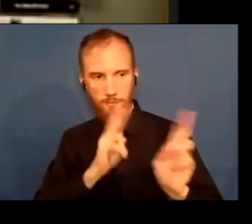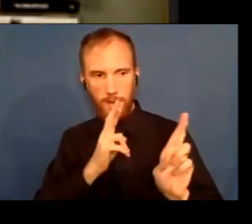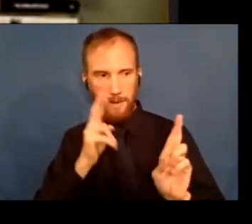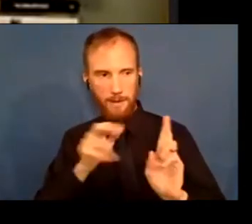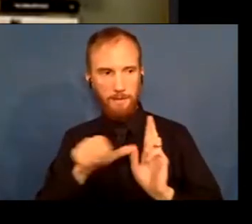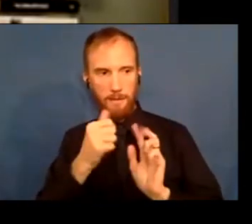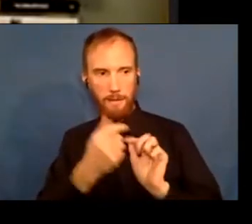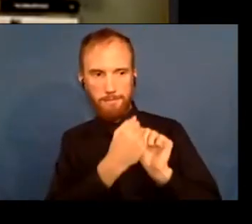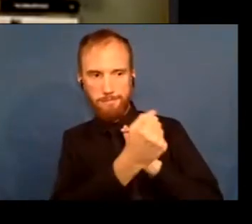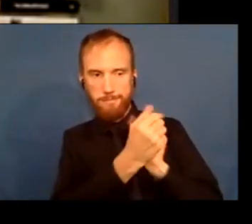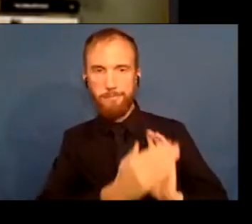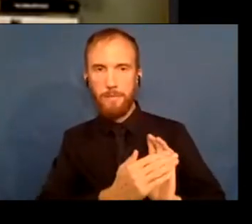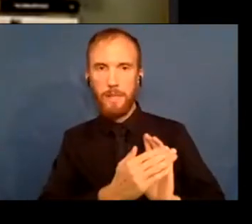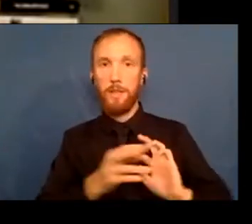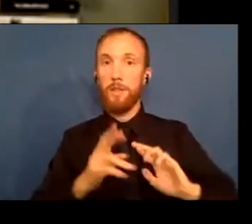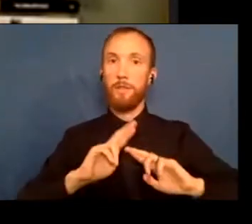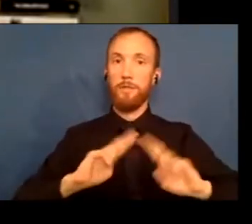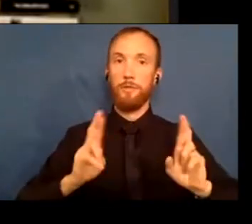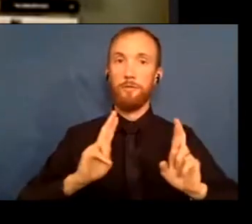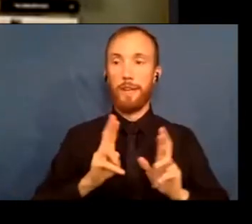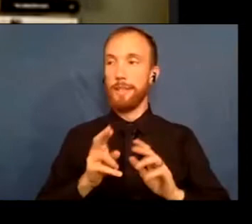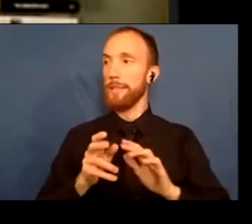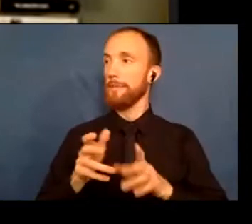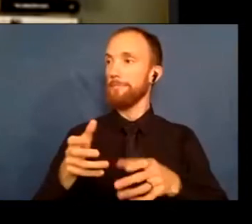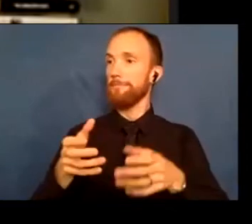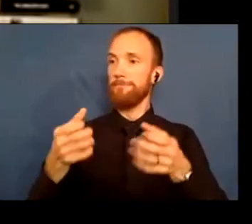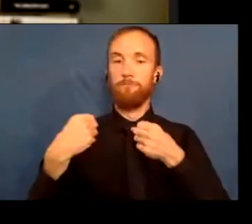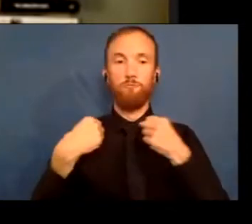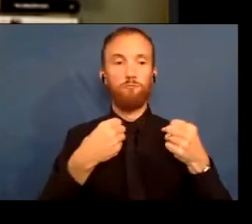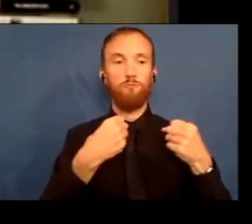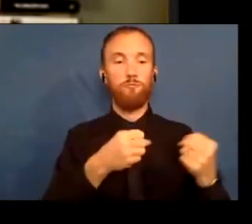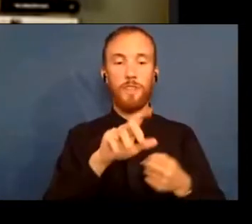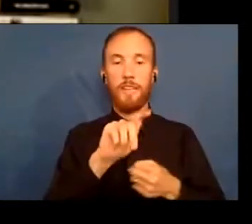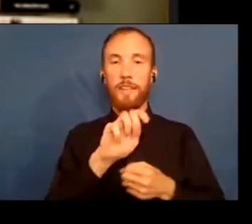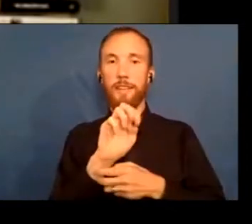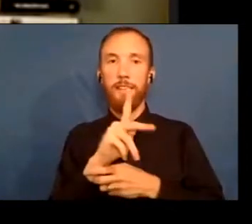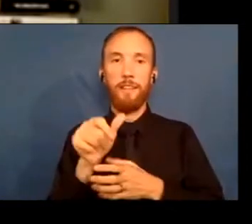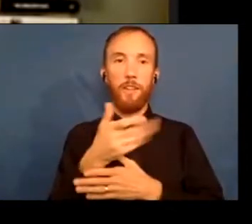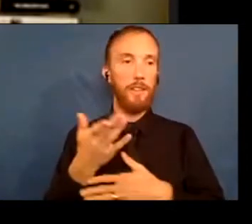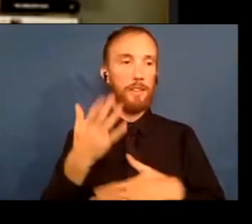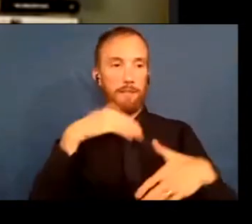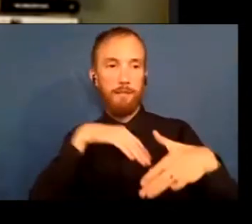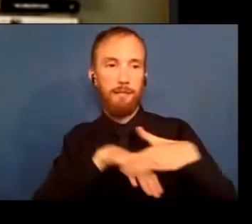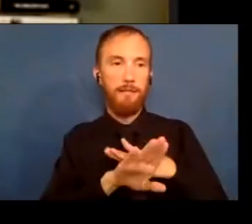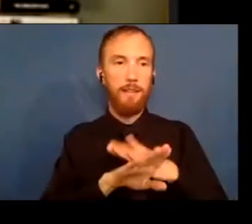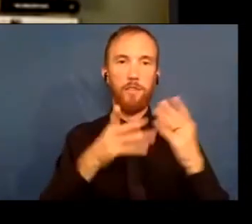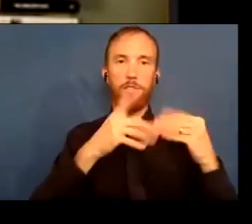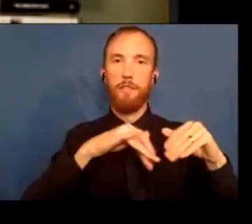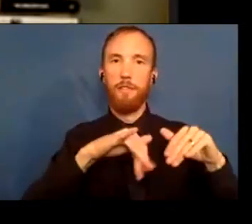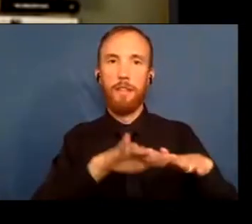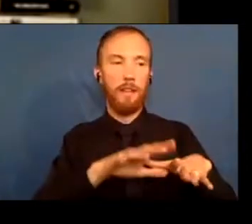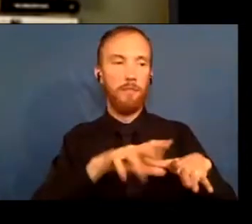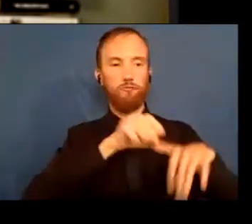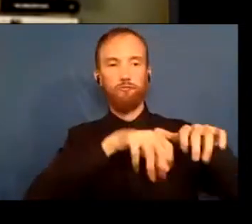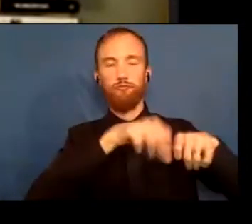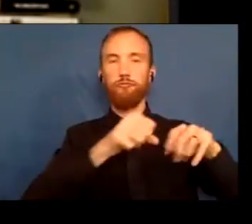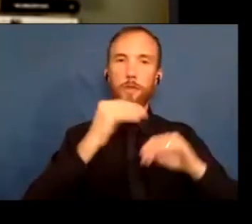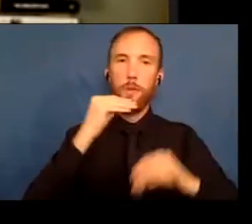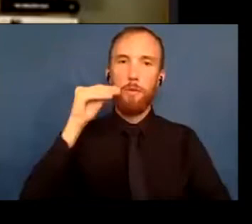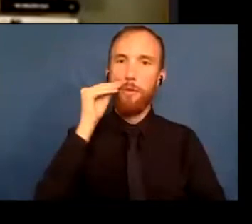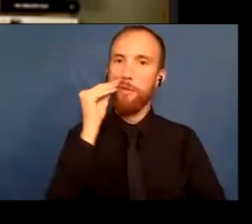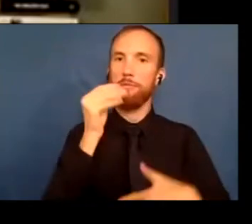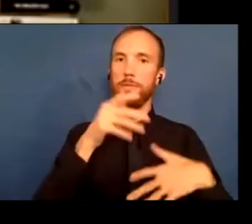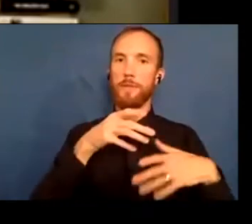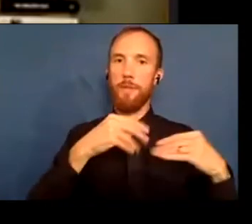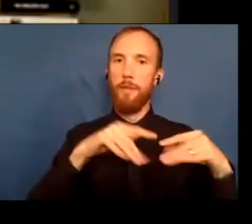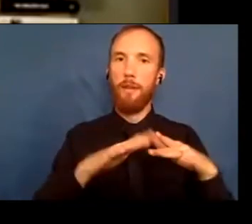tanks into our lands and occupy our homes. It is easier for them to provoke war